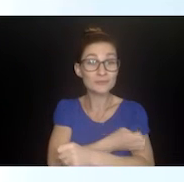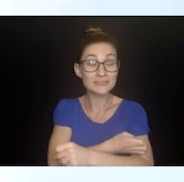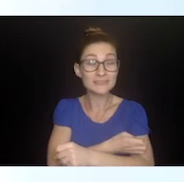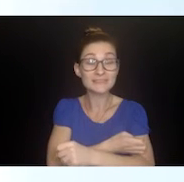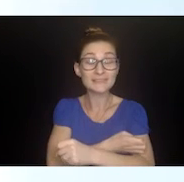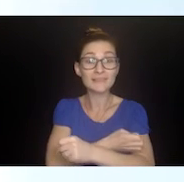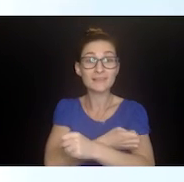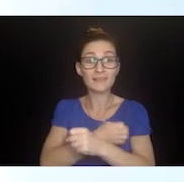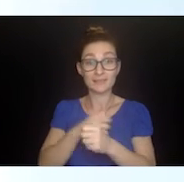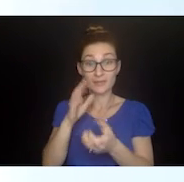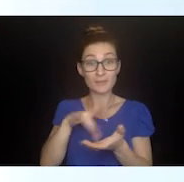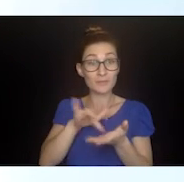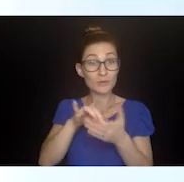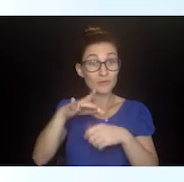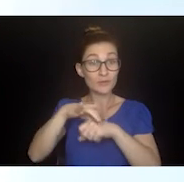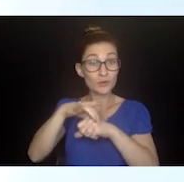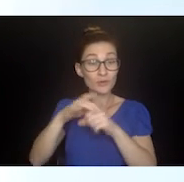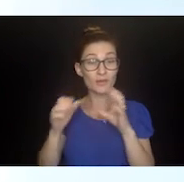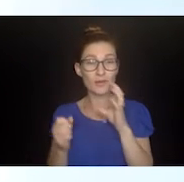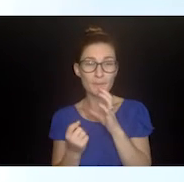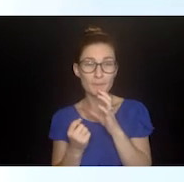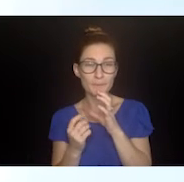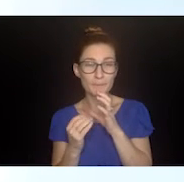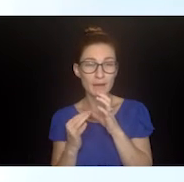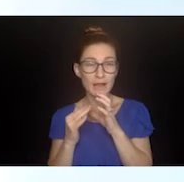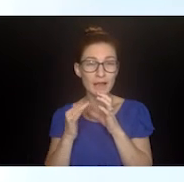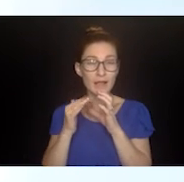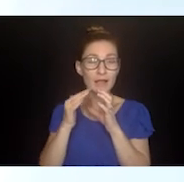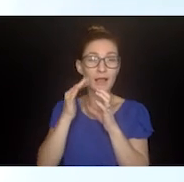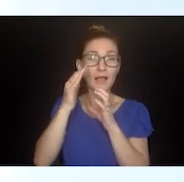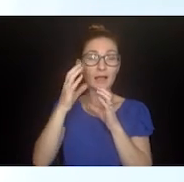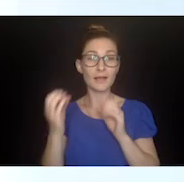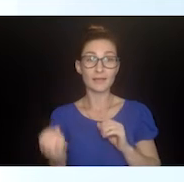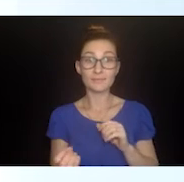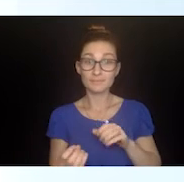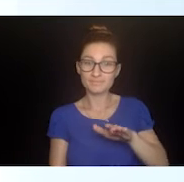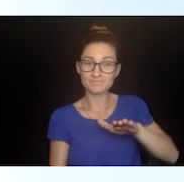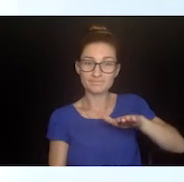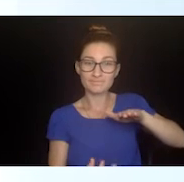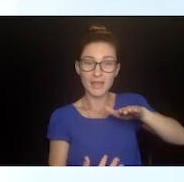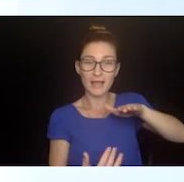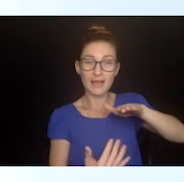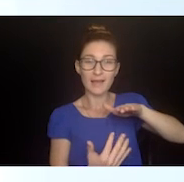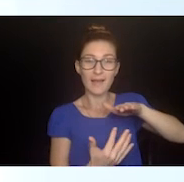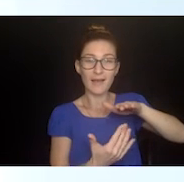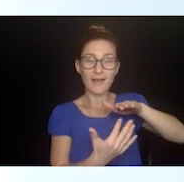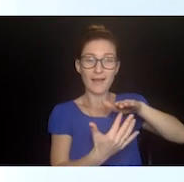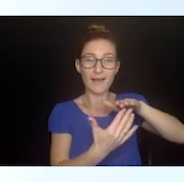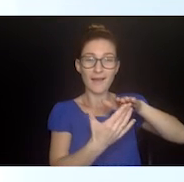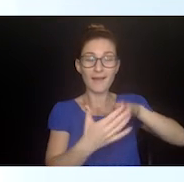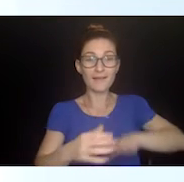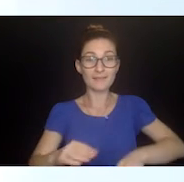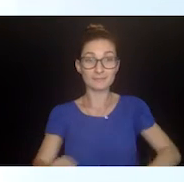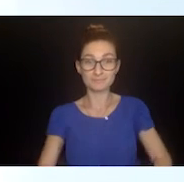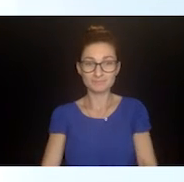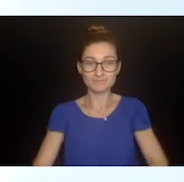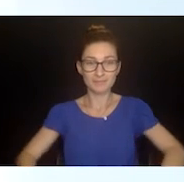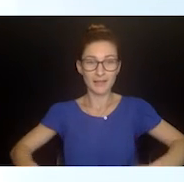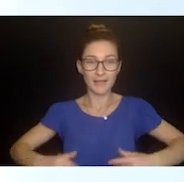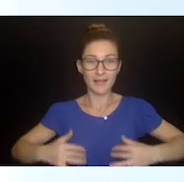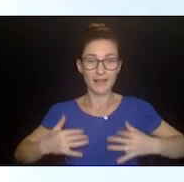is coming up through those roots to your feet and into your legs and your